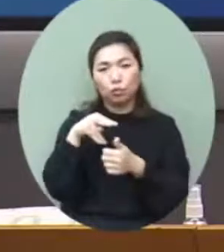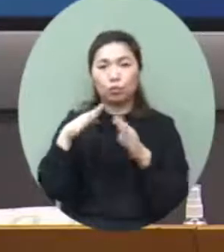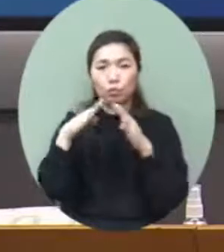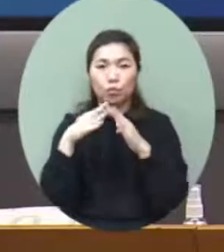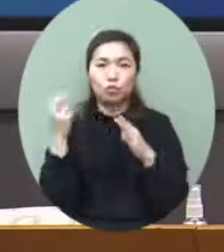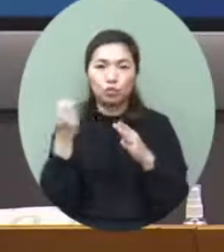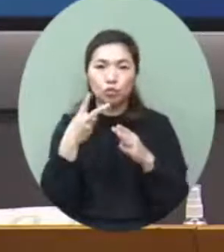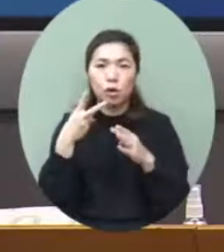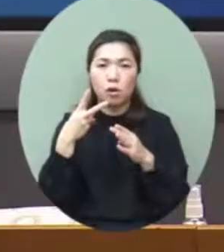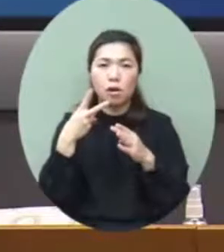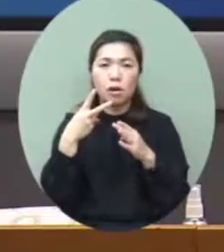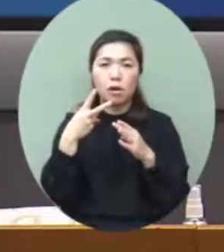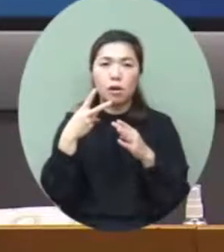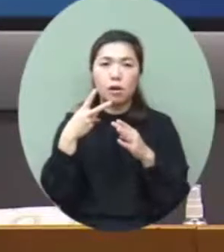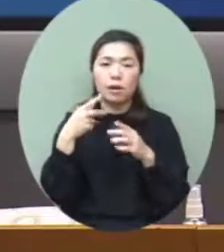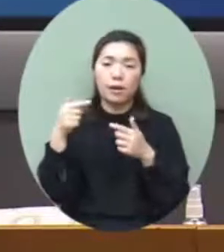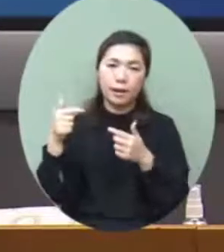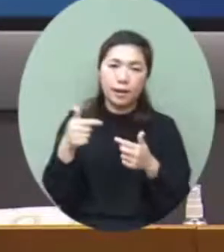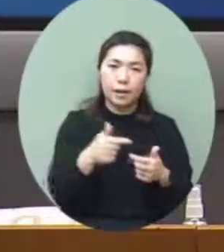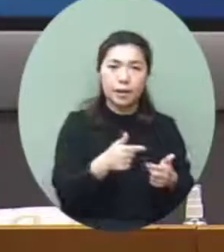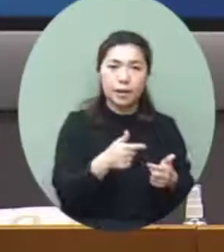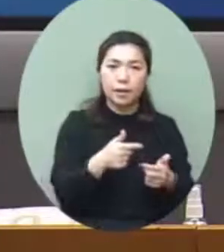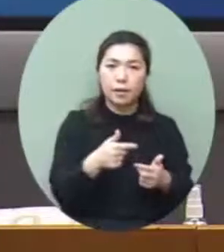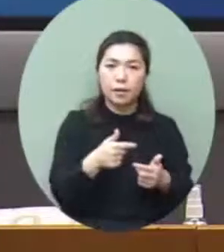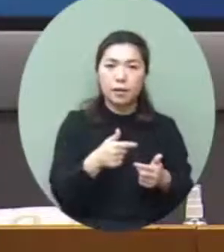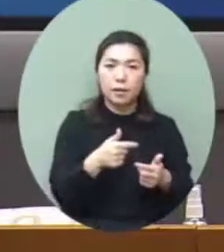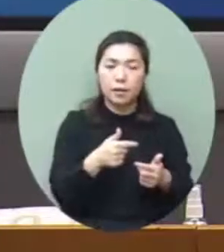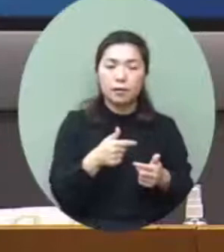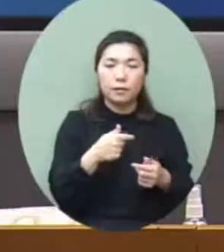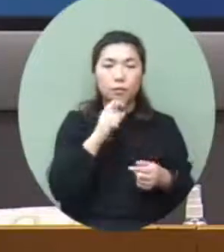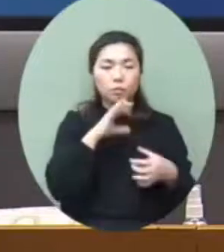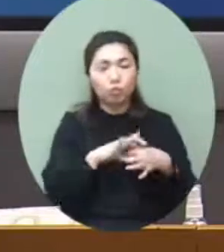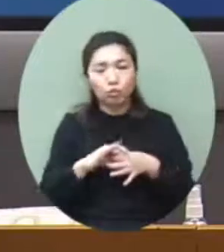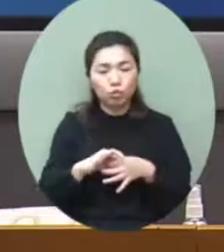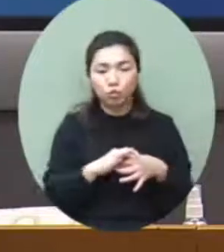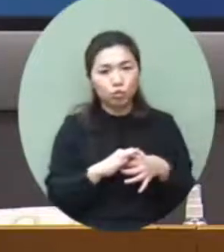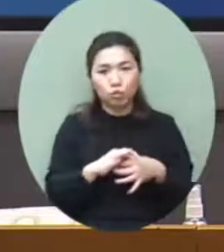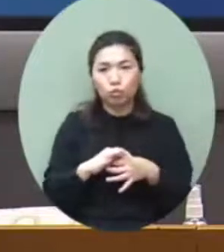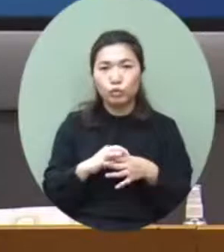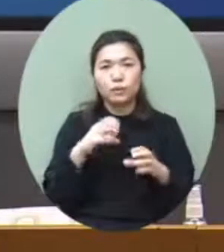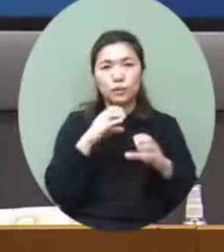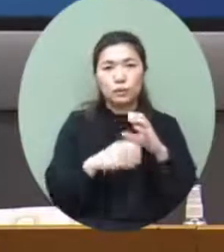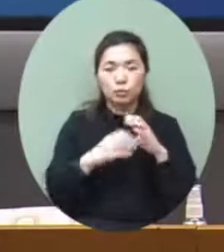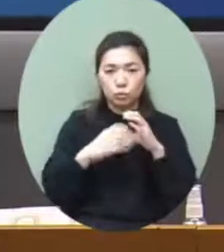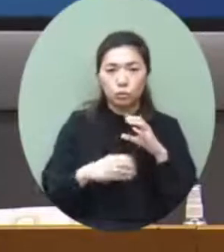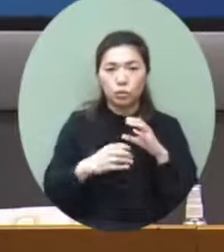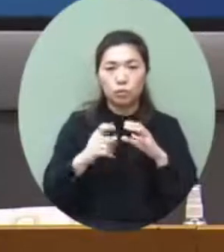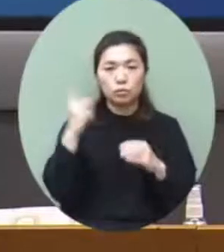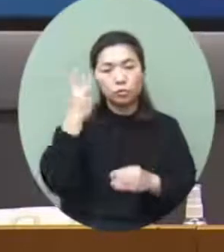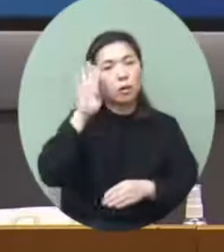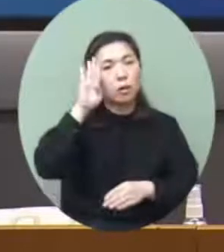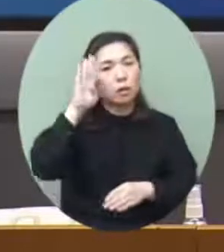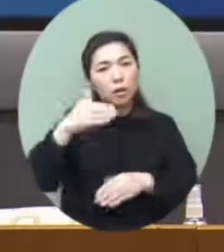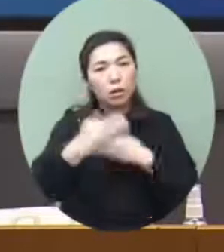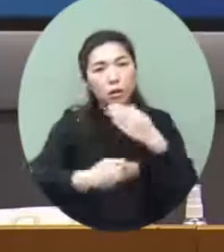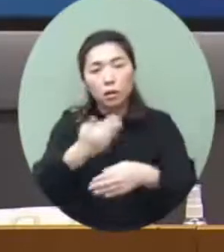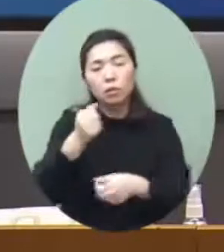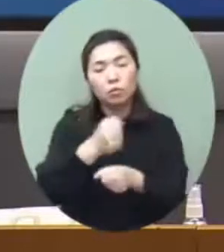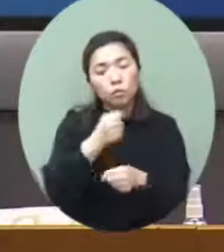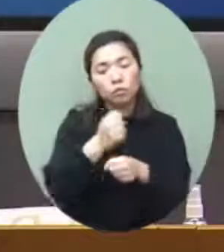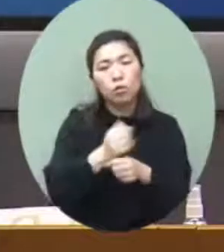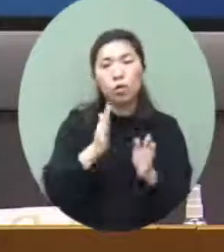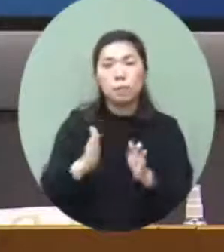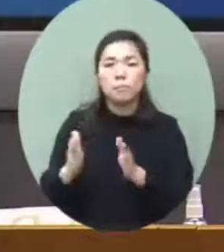hundreds will arrive today. They'll continue to liaise very closely with the hospital authority